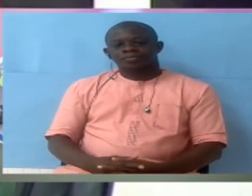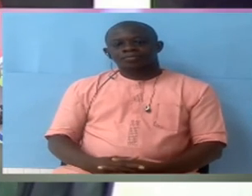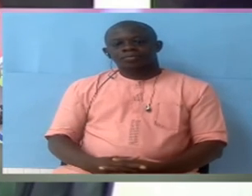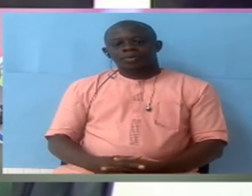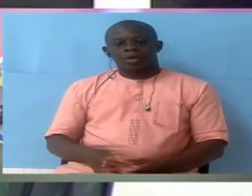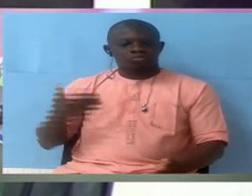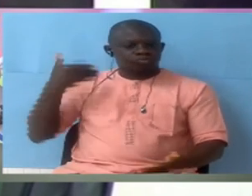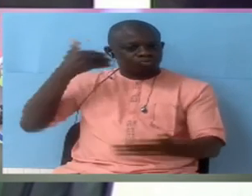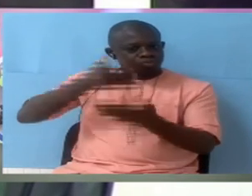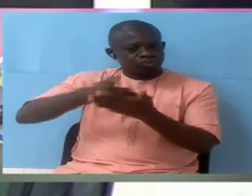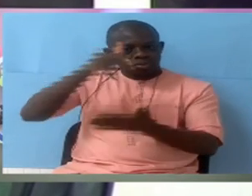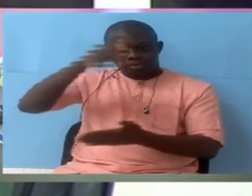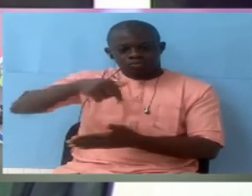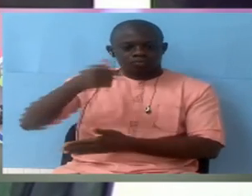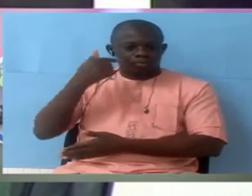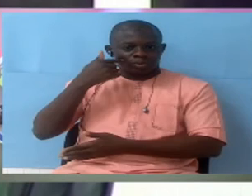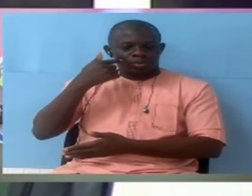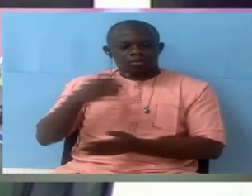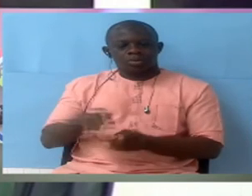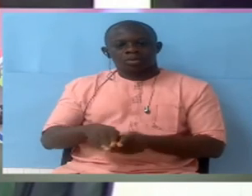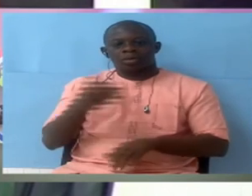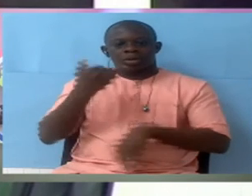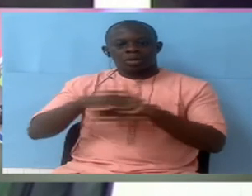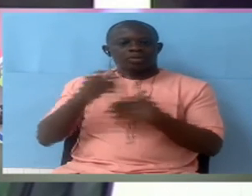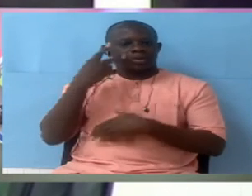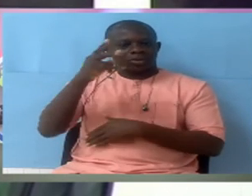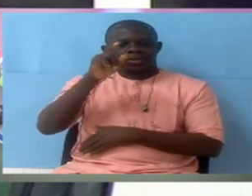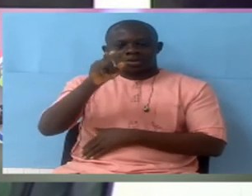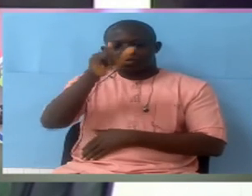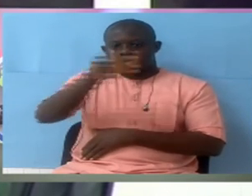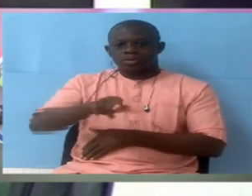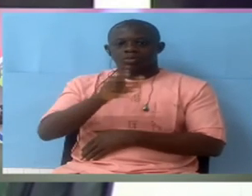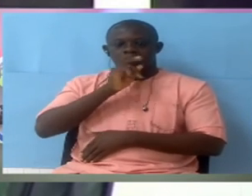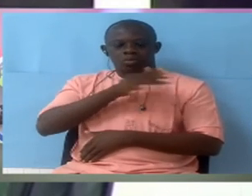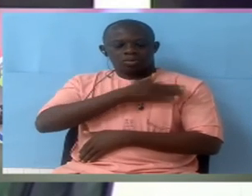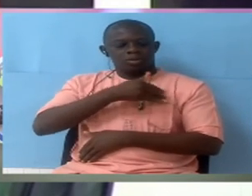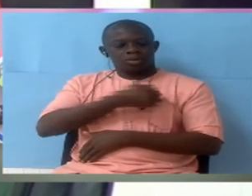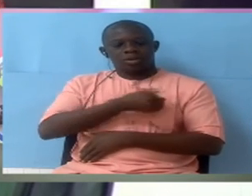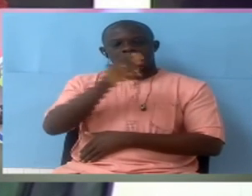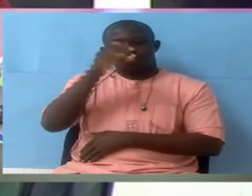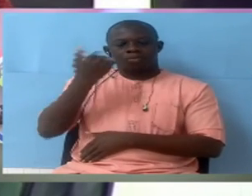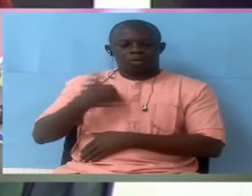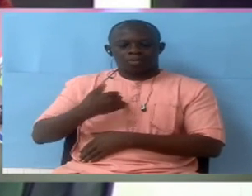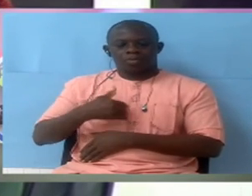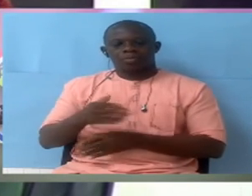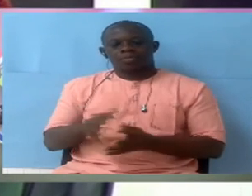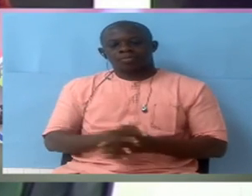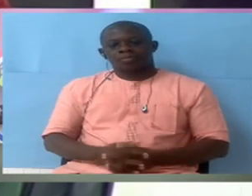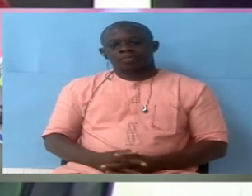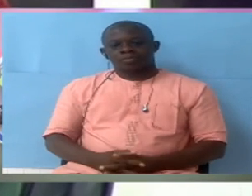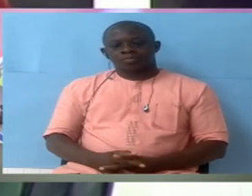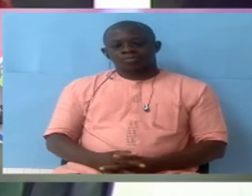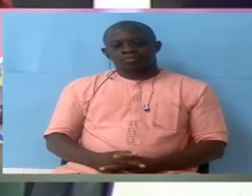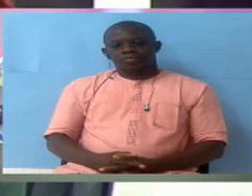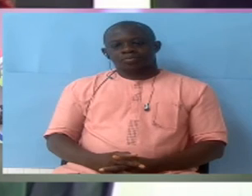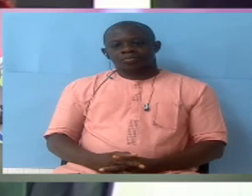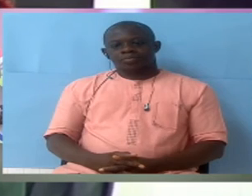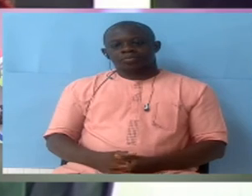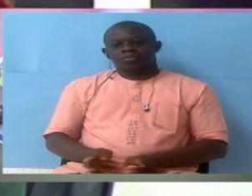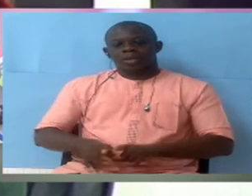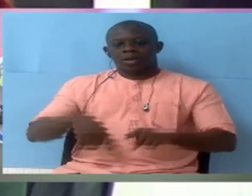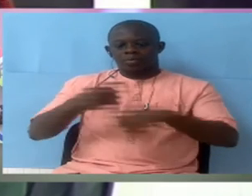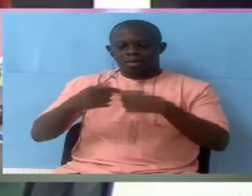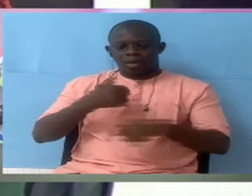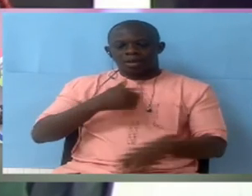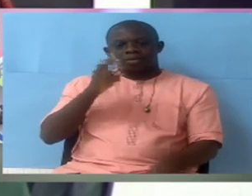Till today. Betay. I did not see that medic. Gisuma ben fajj kat. I then tried to